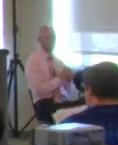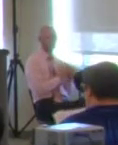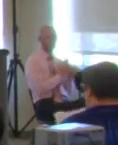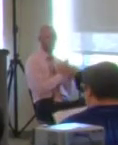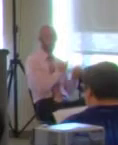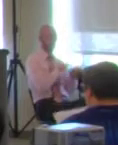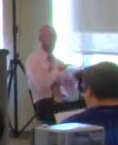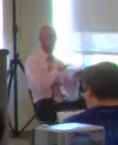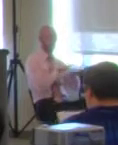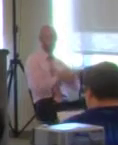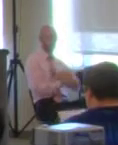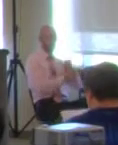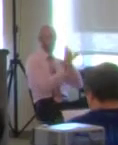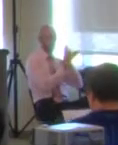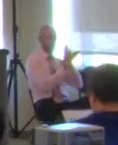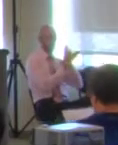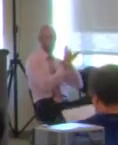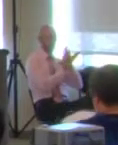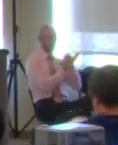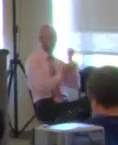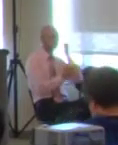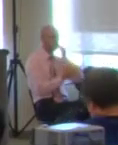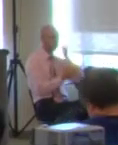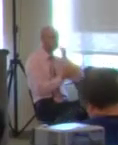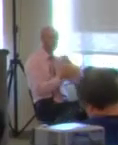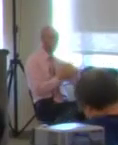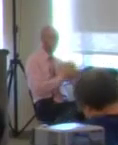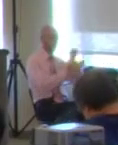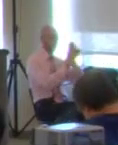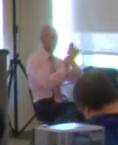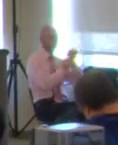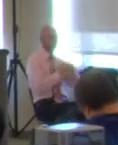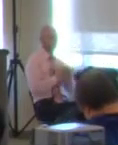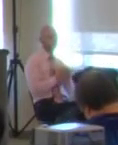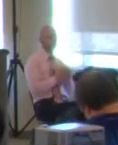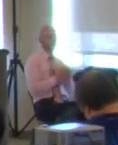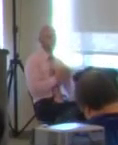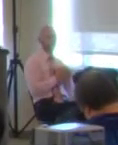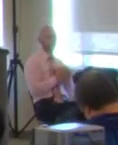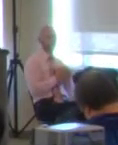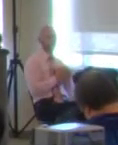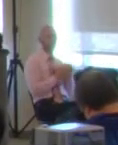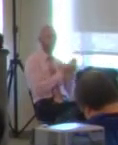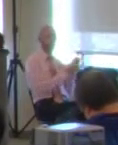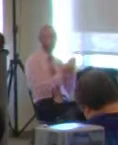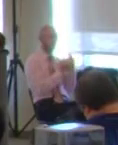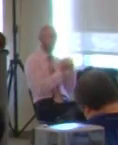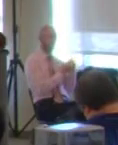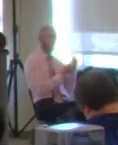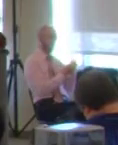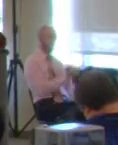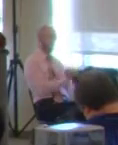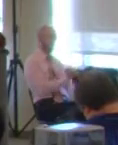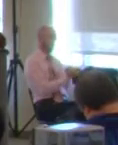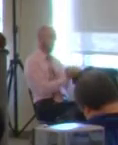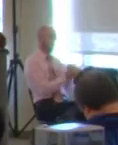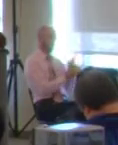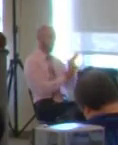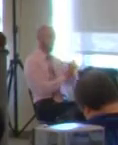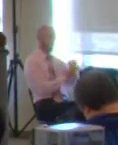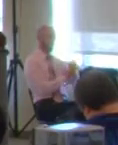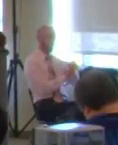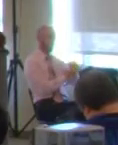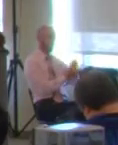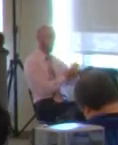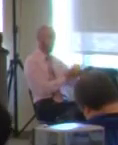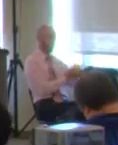skills-based type of approach and practical approach to helping people. And this is combined with what I call more supportive types of psychotherapy.